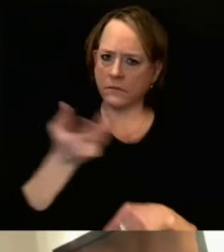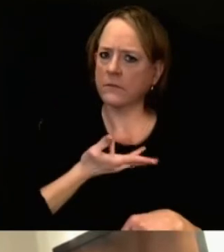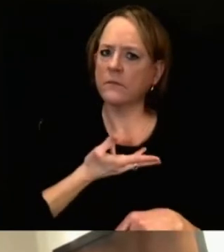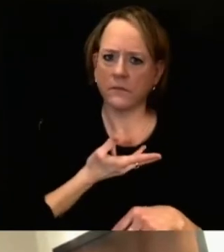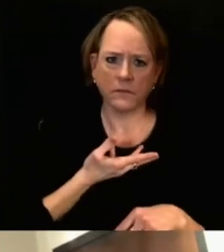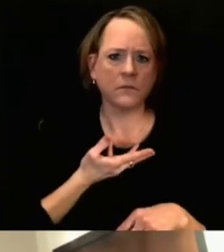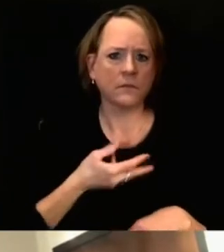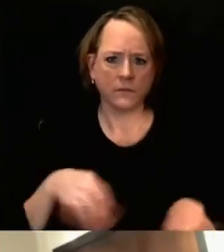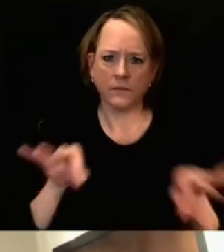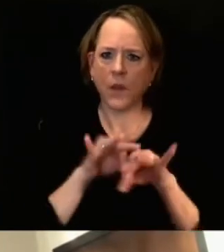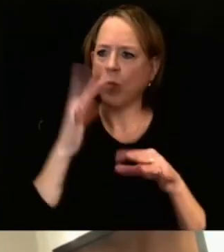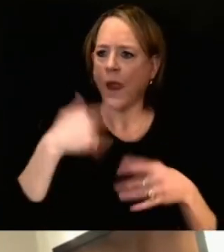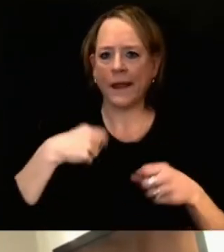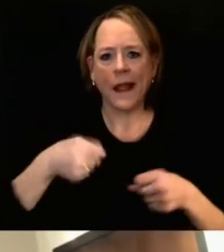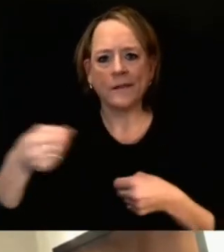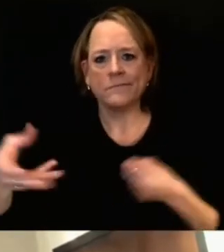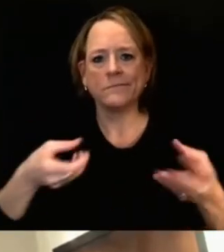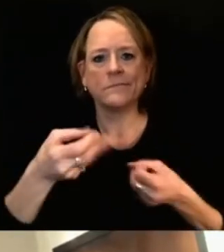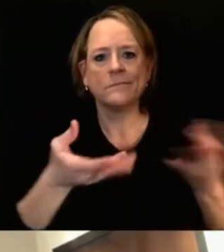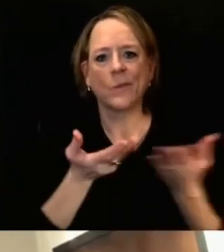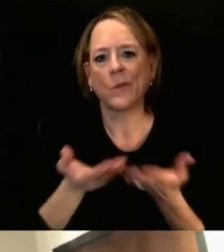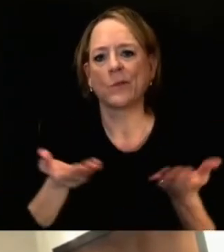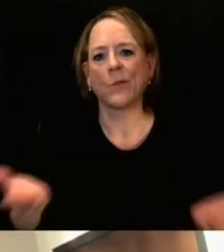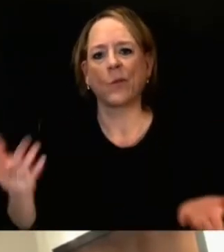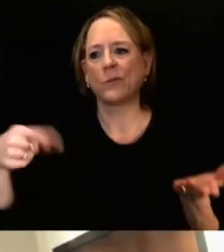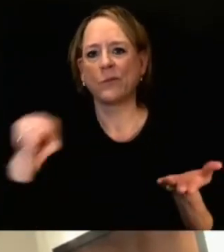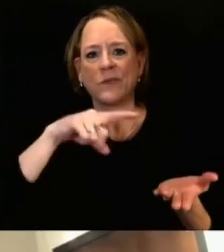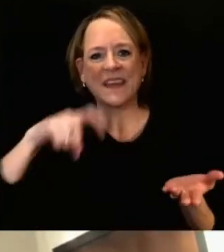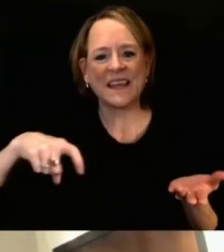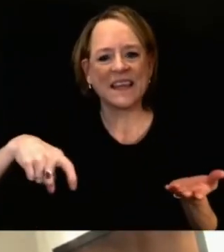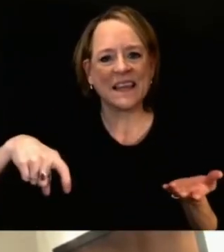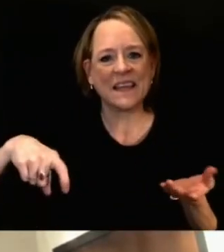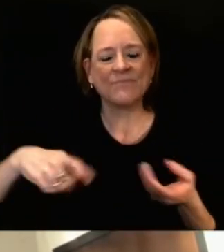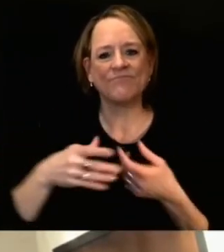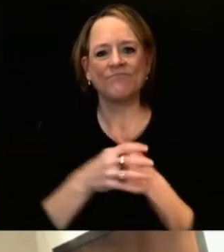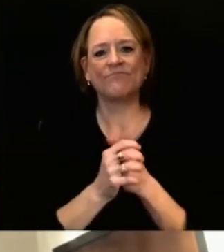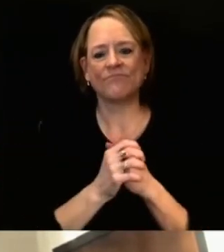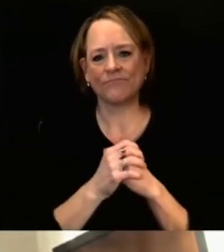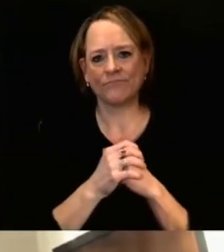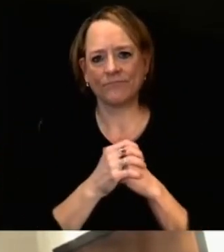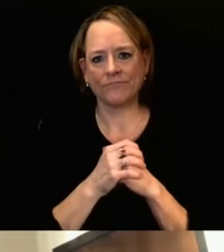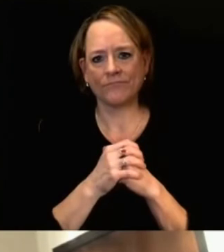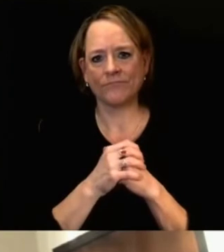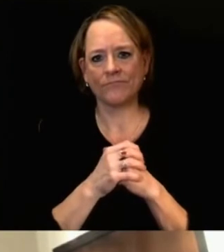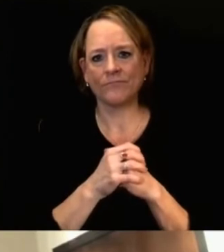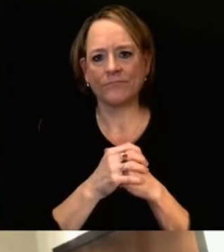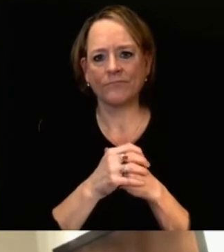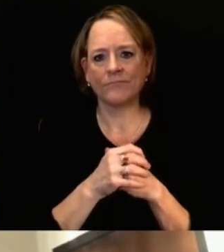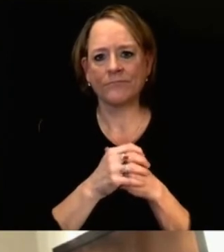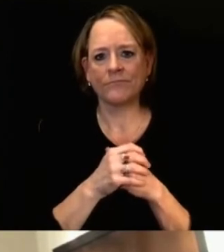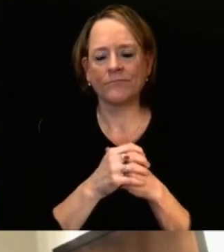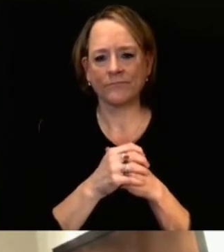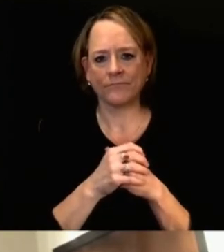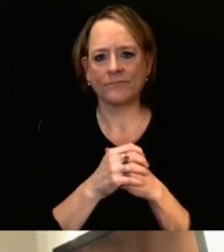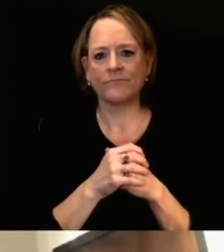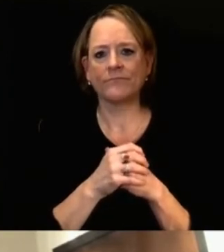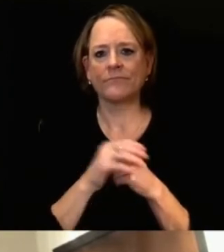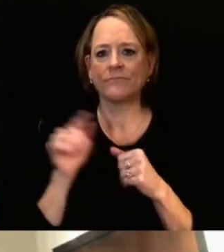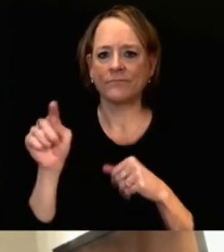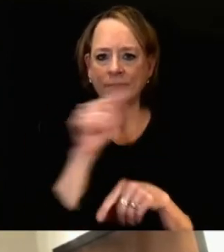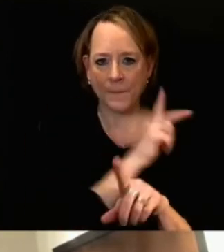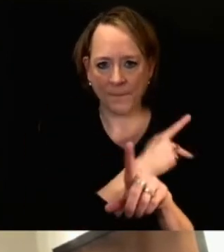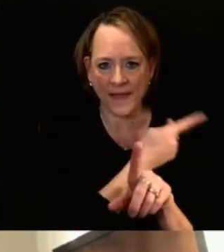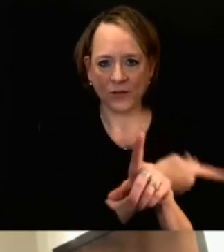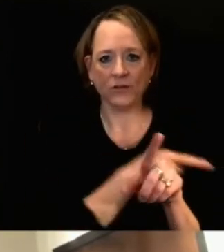some important ways for people who are hospitalized. So people who are hospitalized with COVID, even if they have mild infection and are there